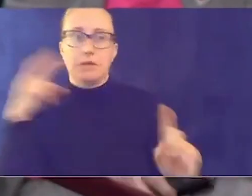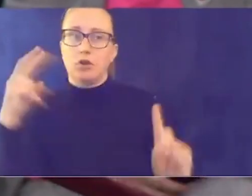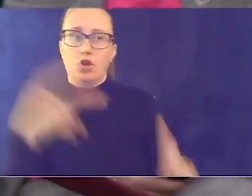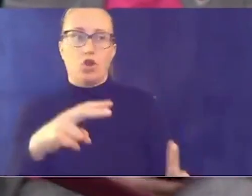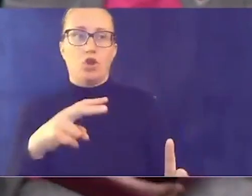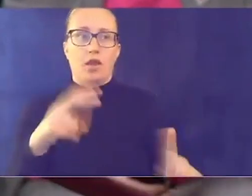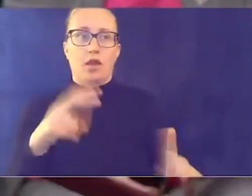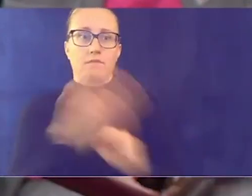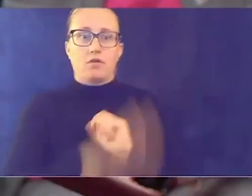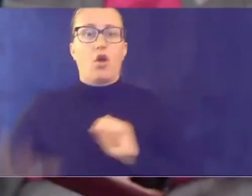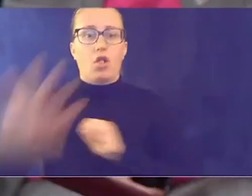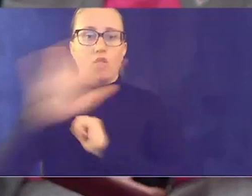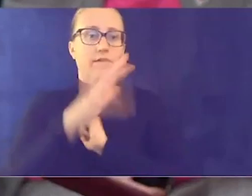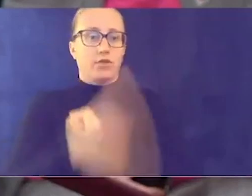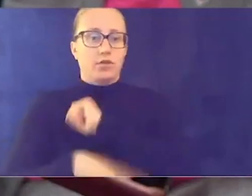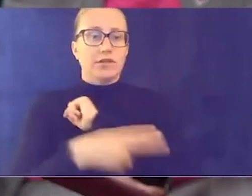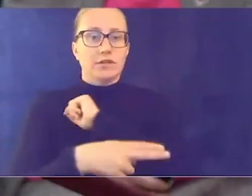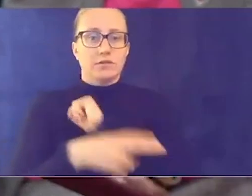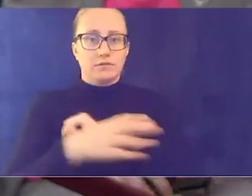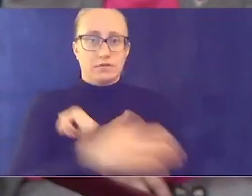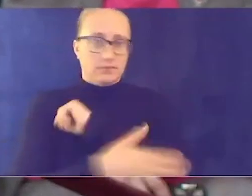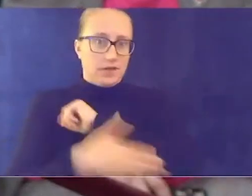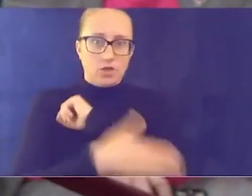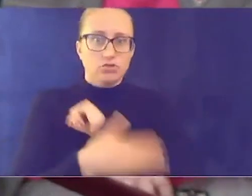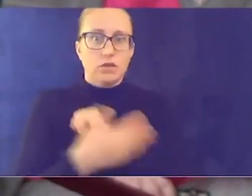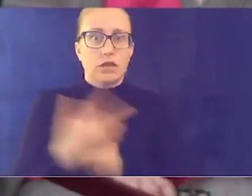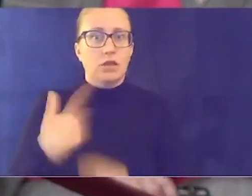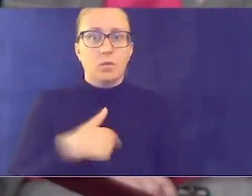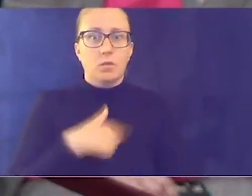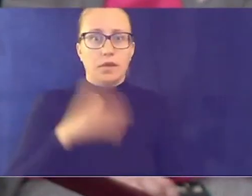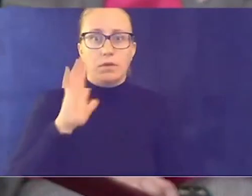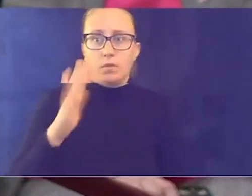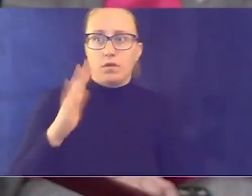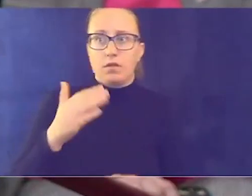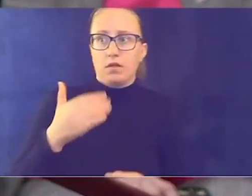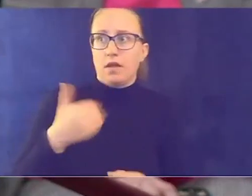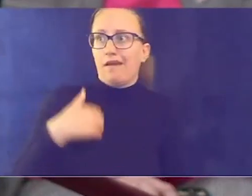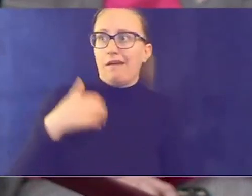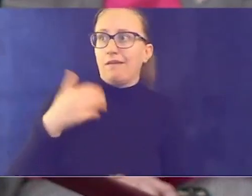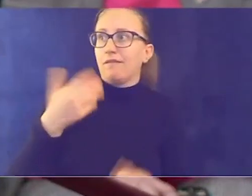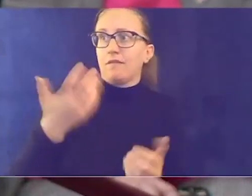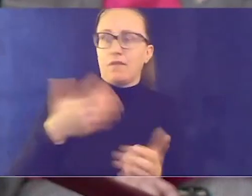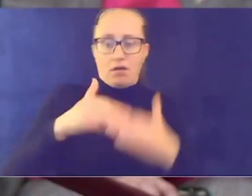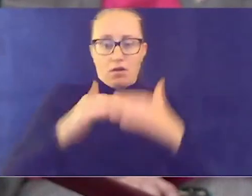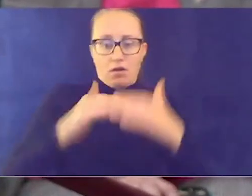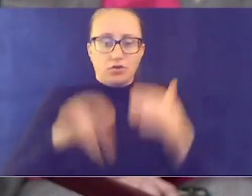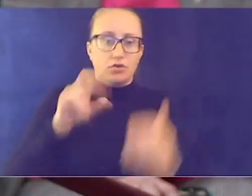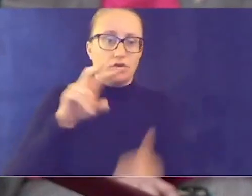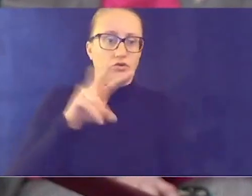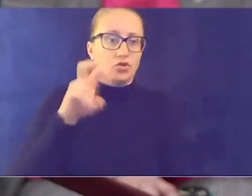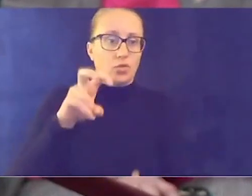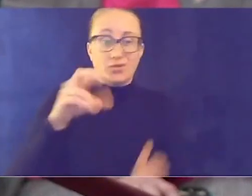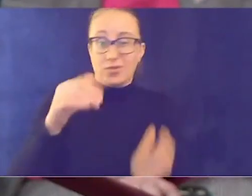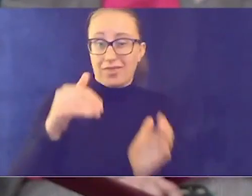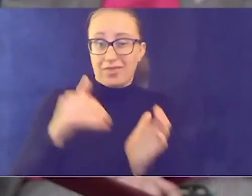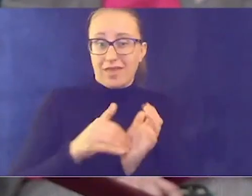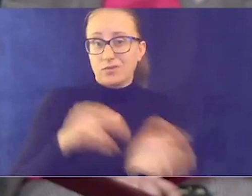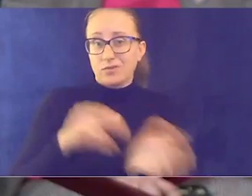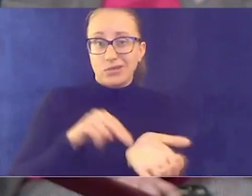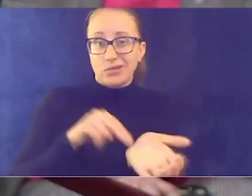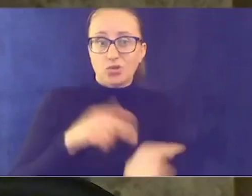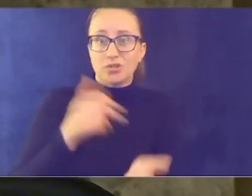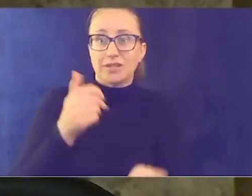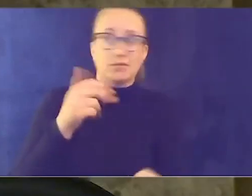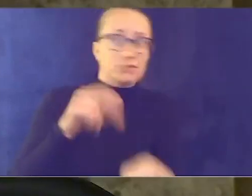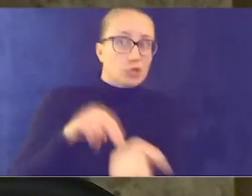facilities alone, we're going to be lacking about 102,000 registered nurses and certified nursing assistants just to meet that. And just